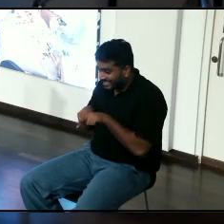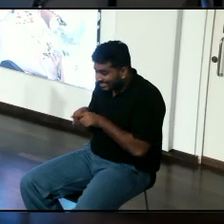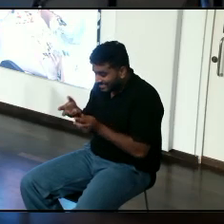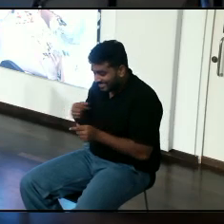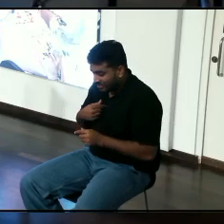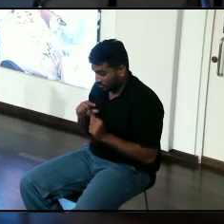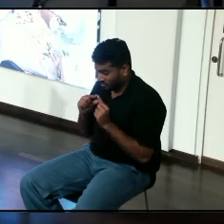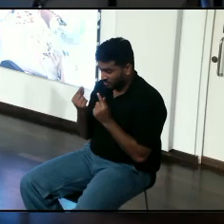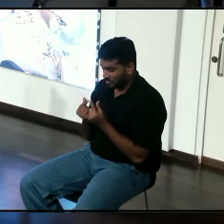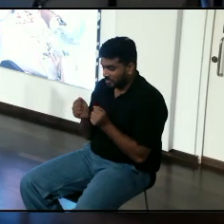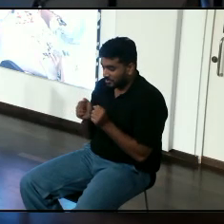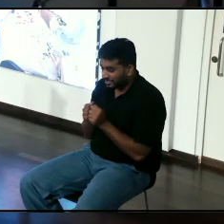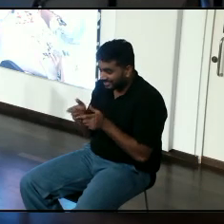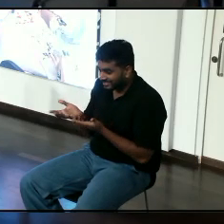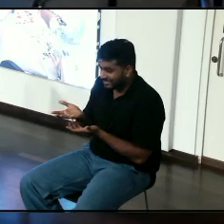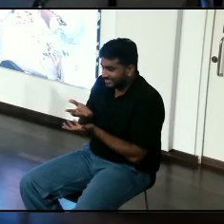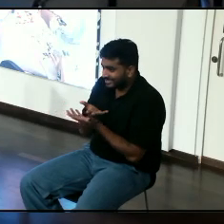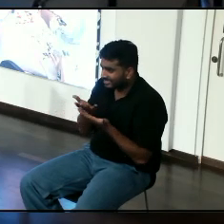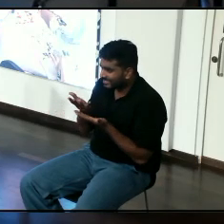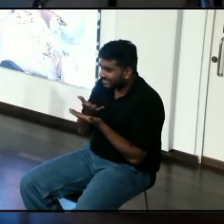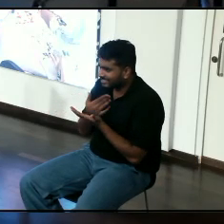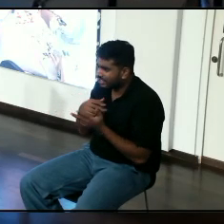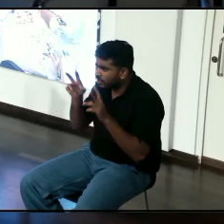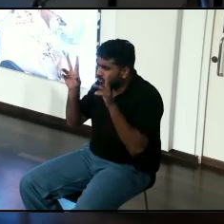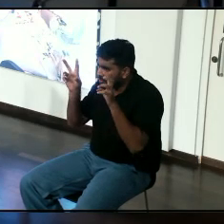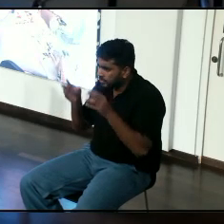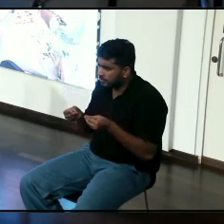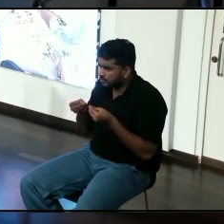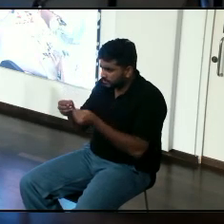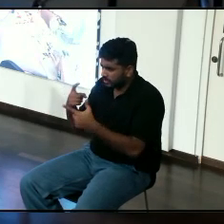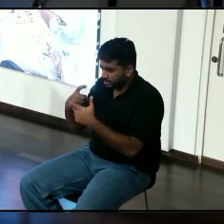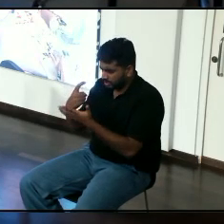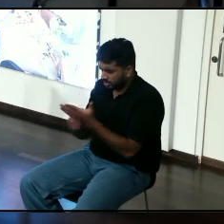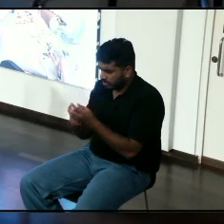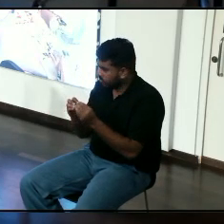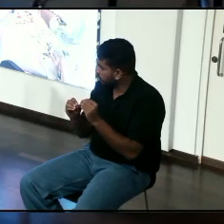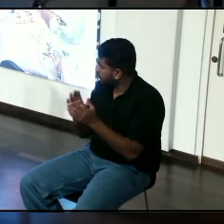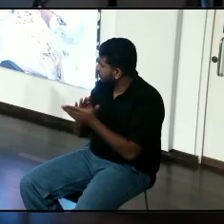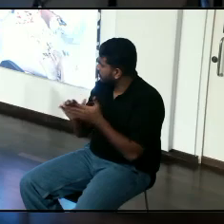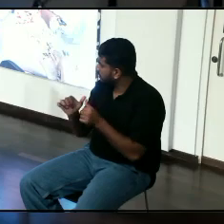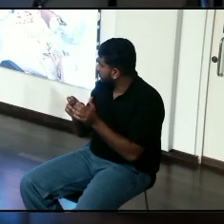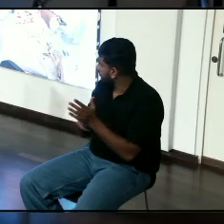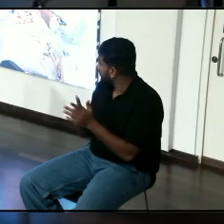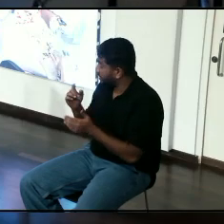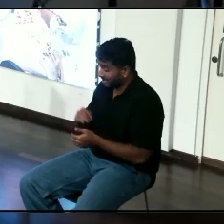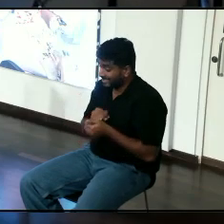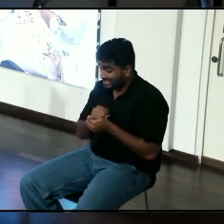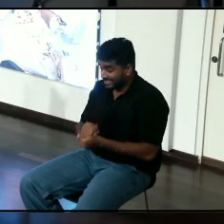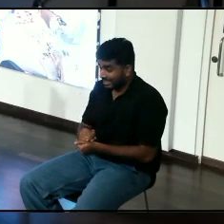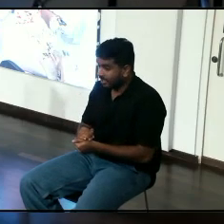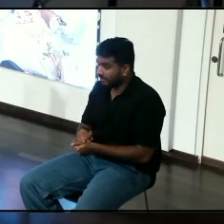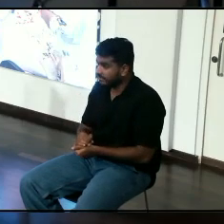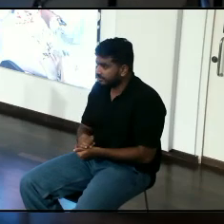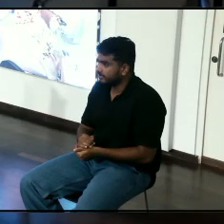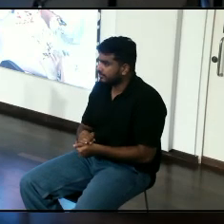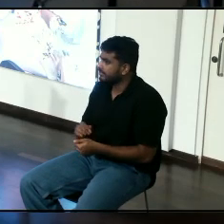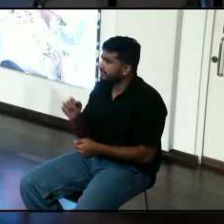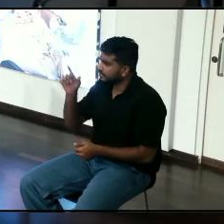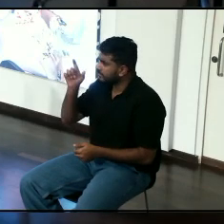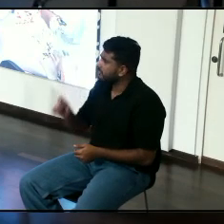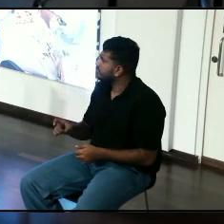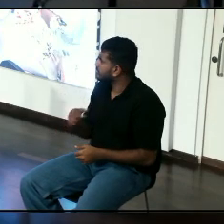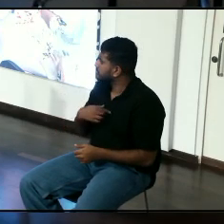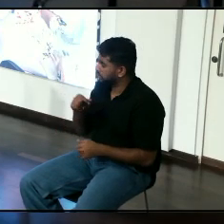group. And to read a quote from Rohan, who is Yvonne's son. For many years